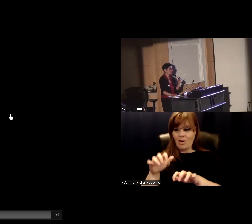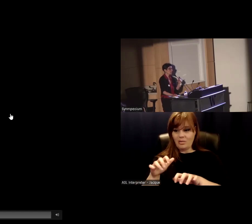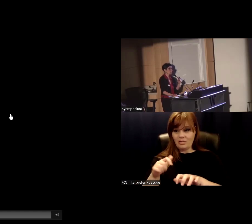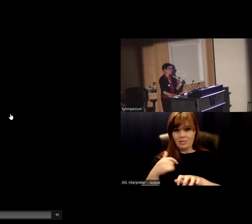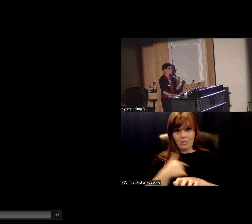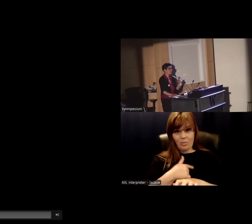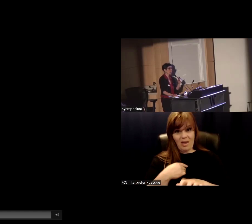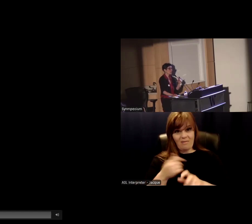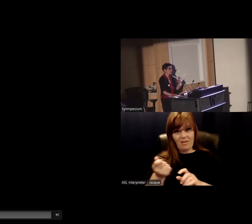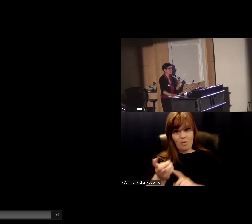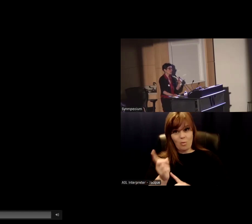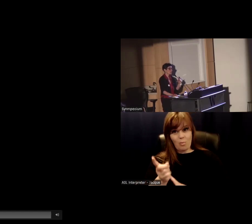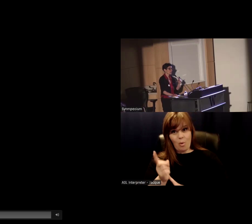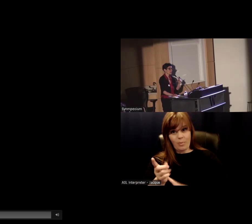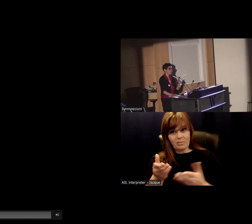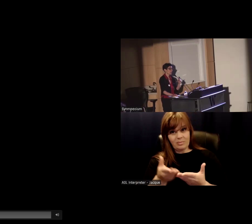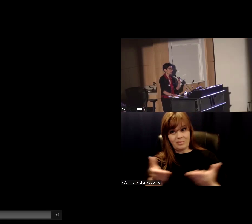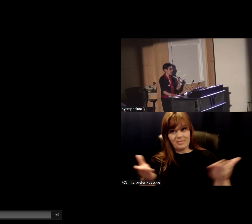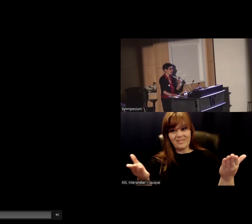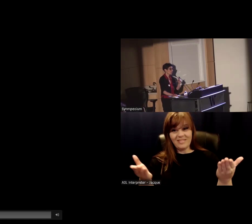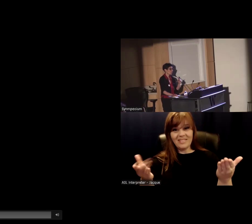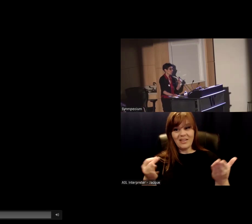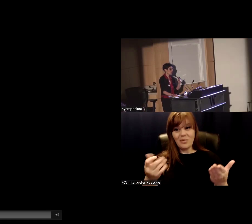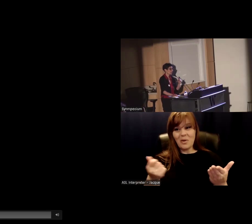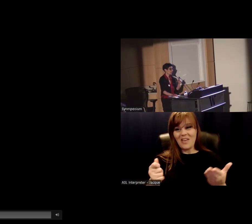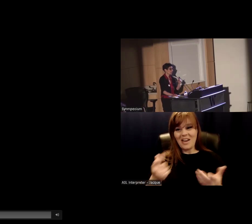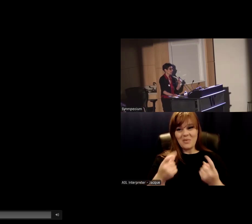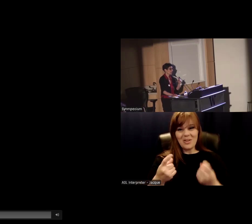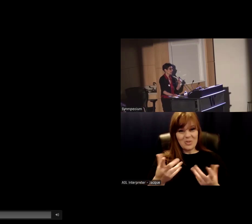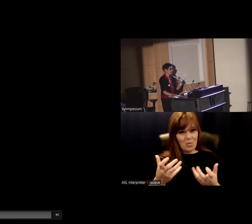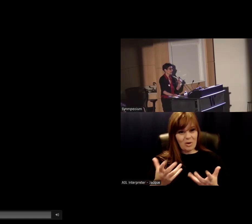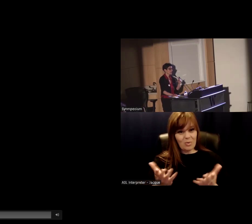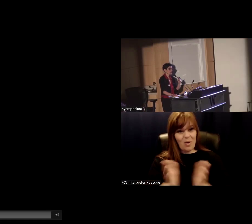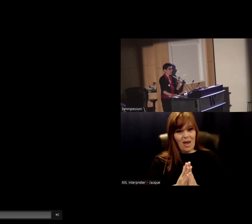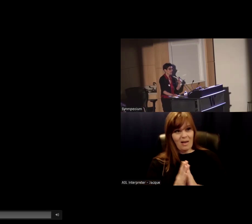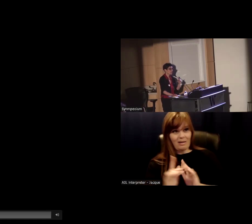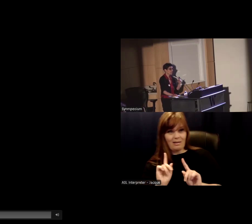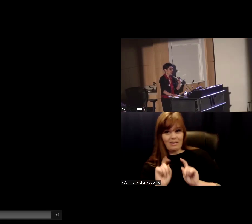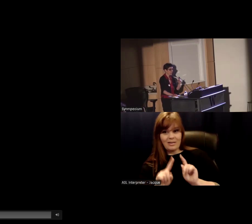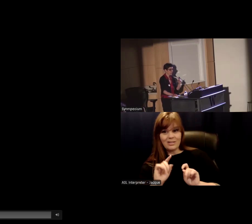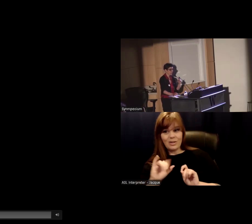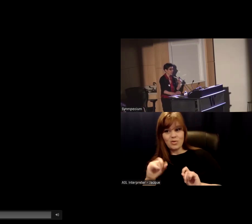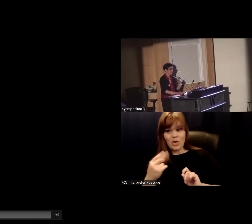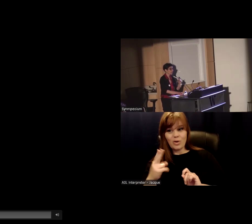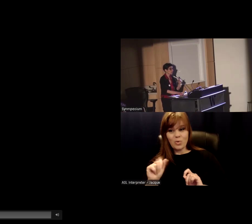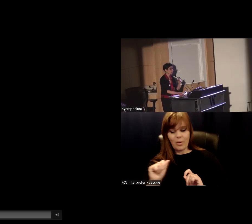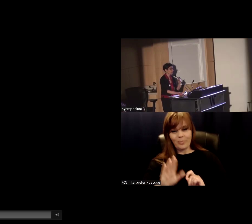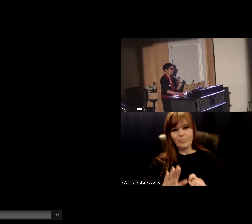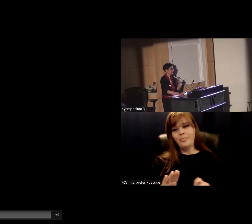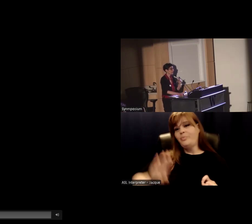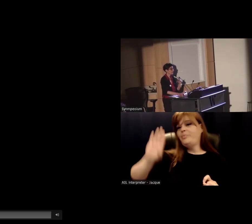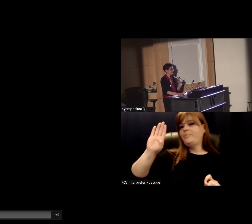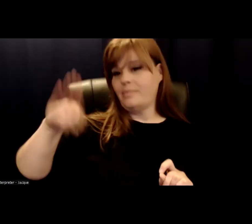minutes. So if you have any questions that you would like to ask Joshua, please raise your hand and I will give you the